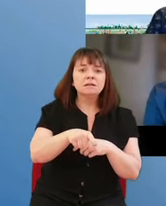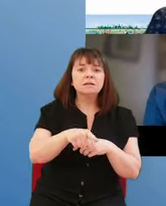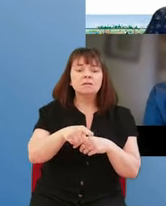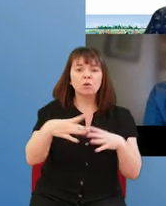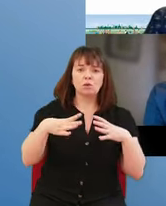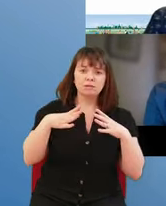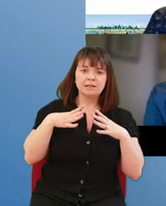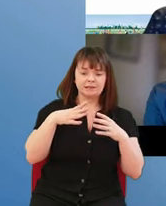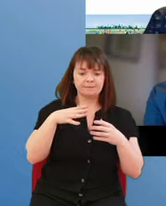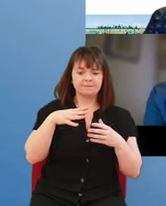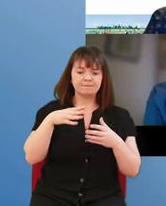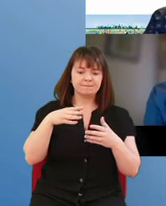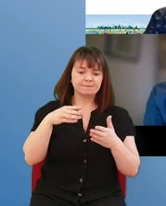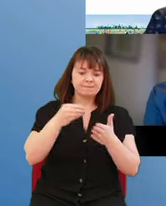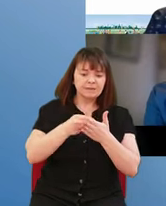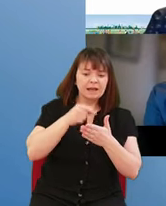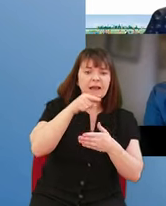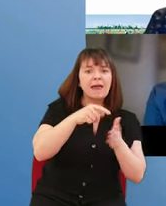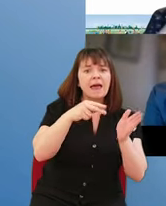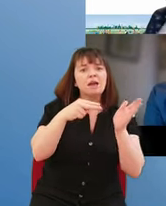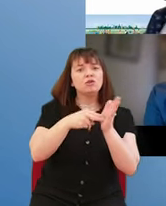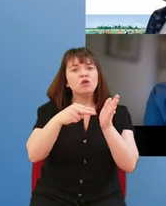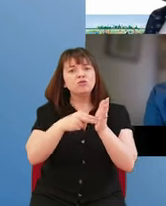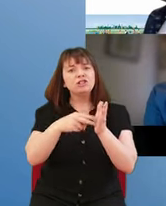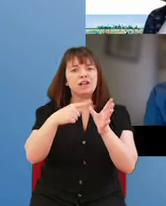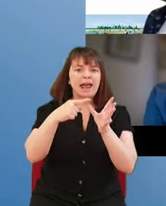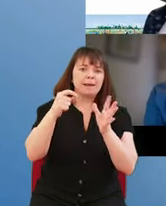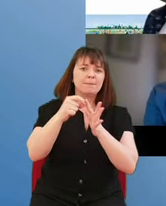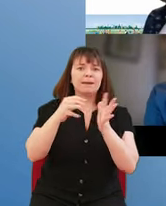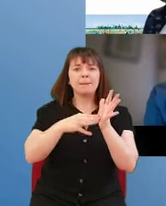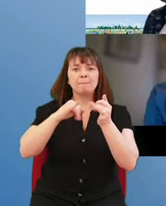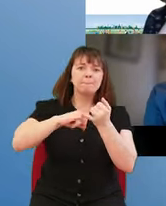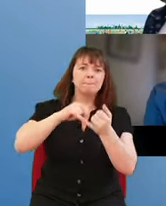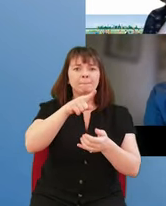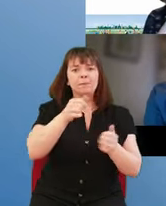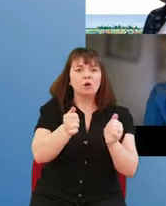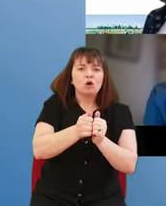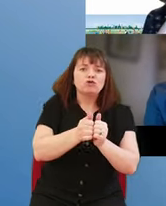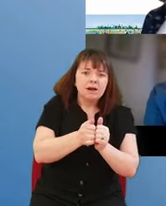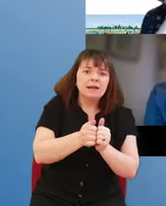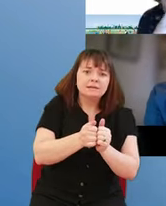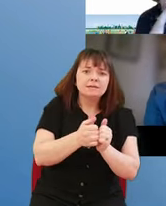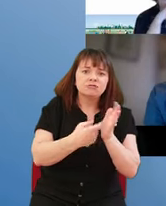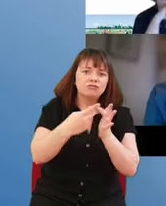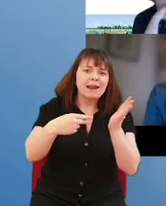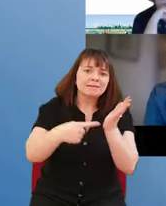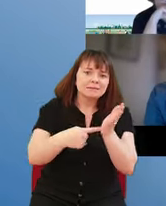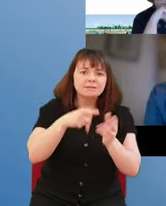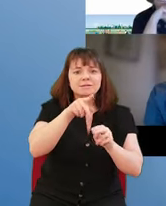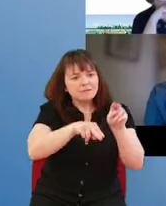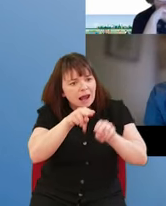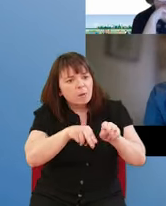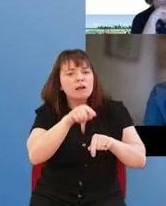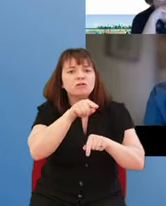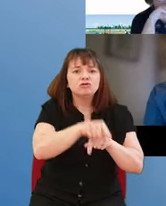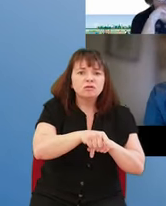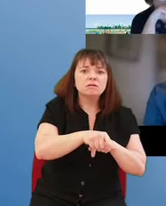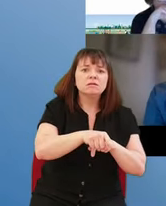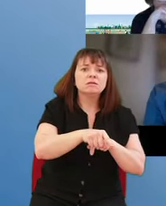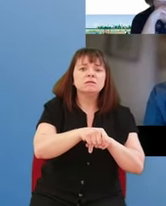by the pressure within QOF of the 2 indicators that were passed to us from NHS England halfway through